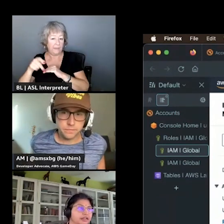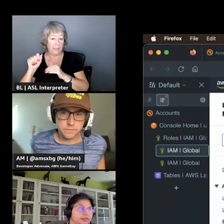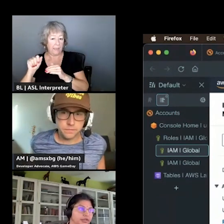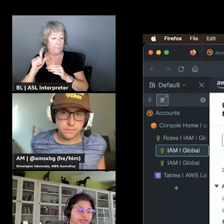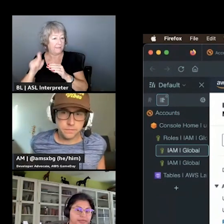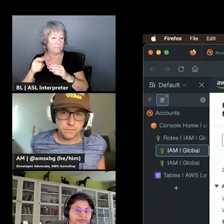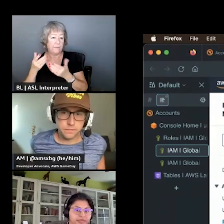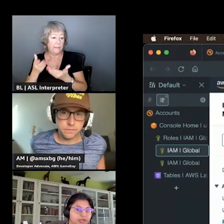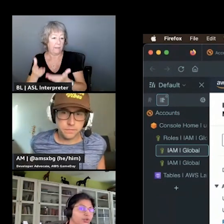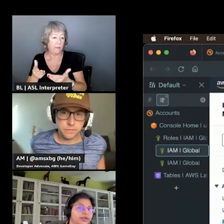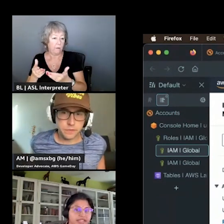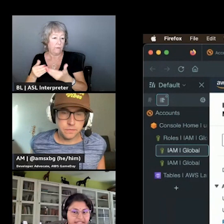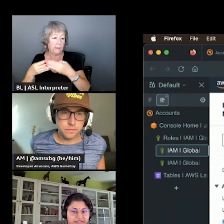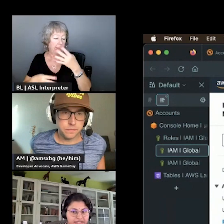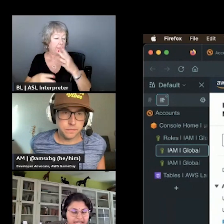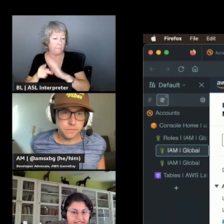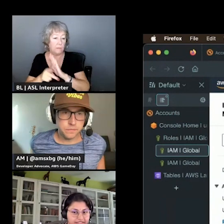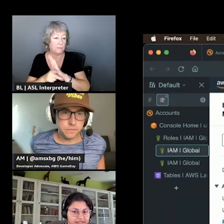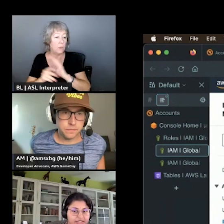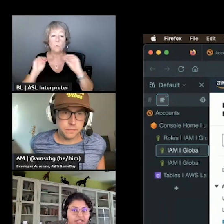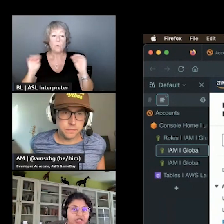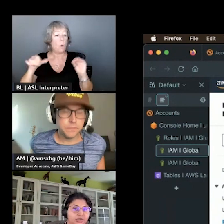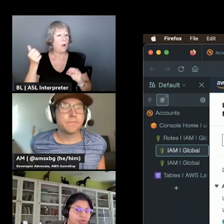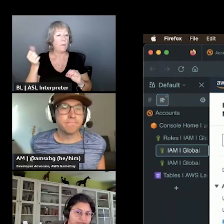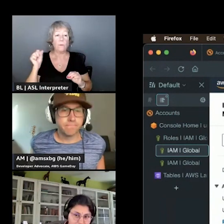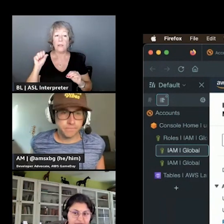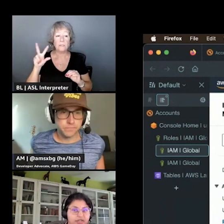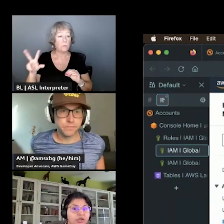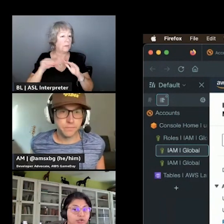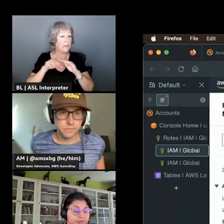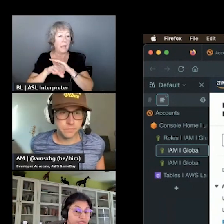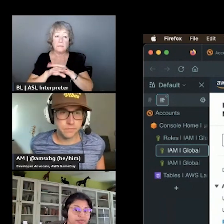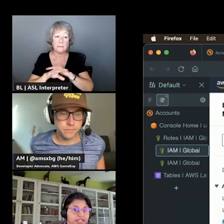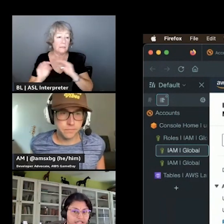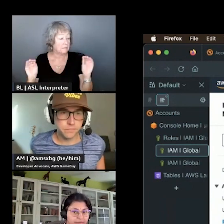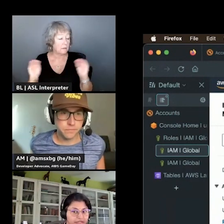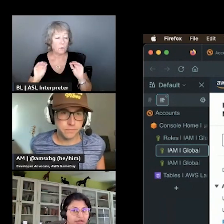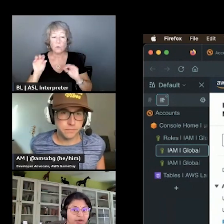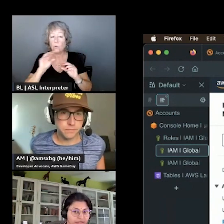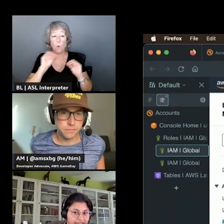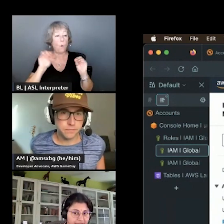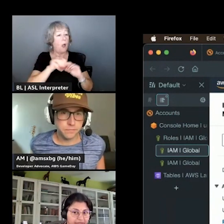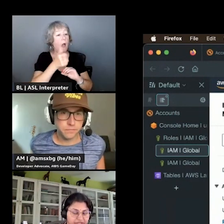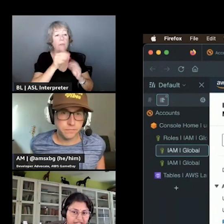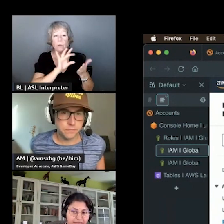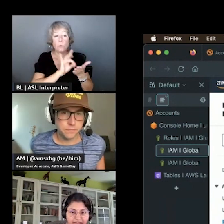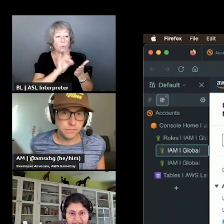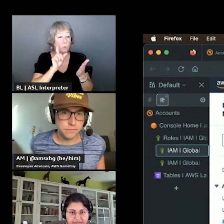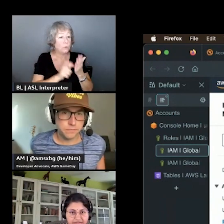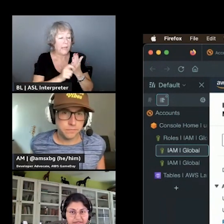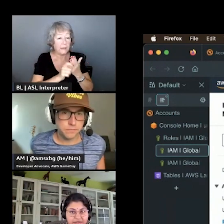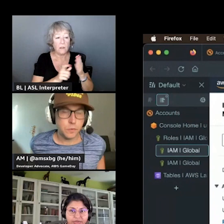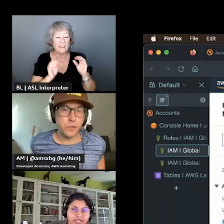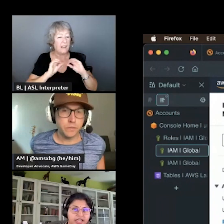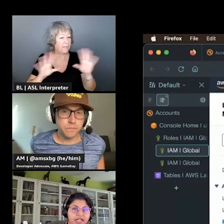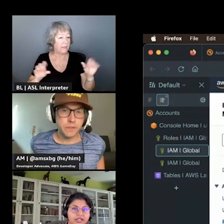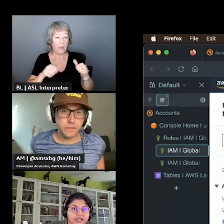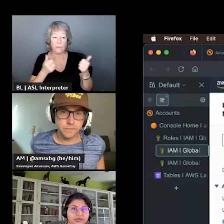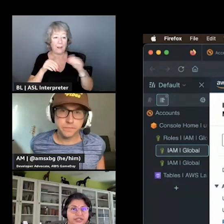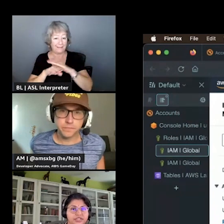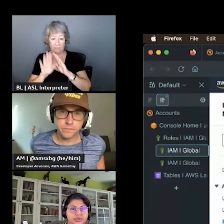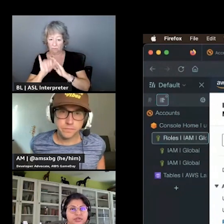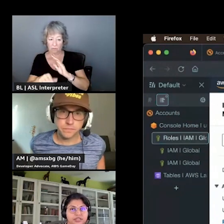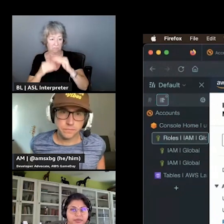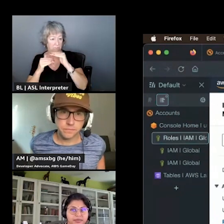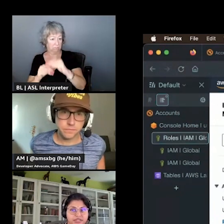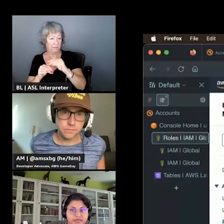important policy. No other S3 access, no other Glue specific table or database name access. Okay.